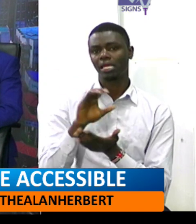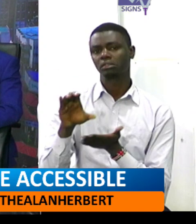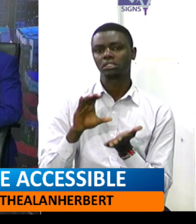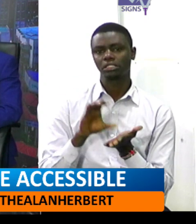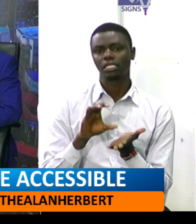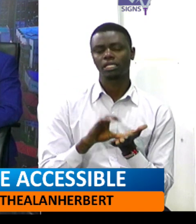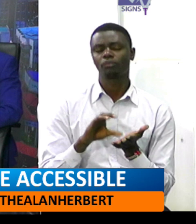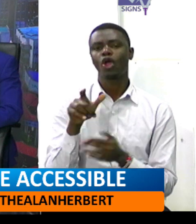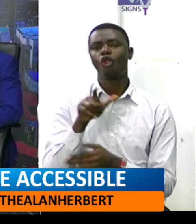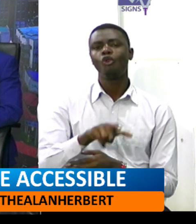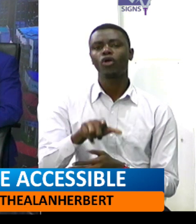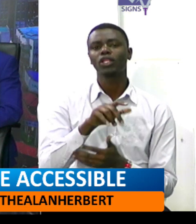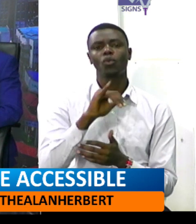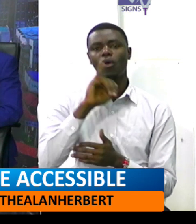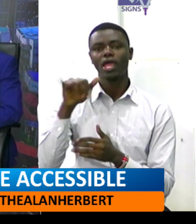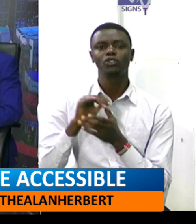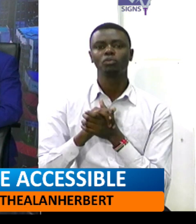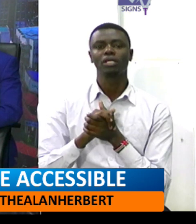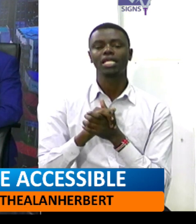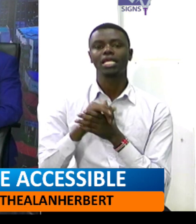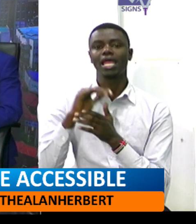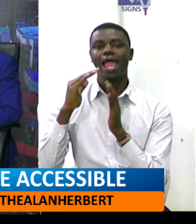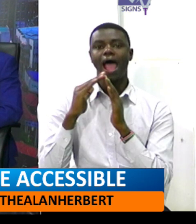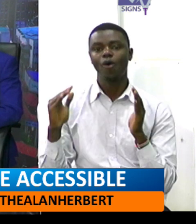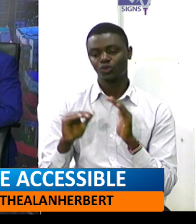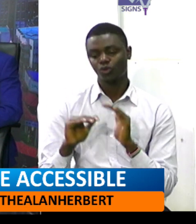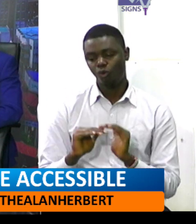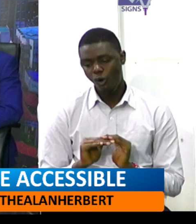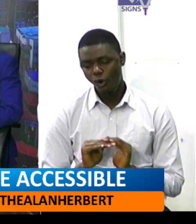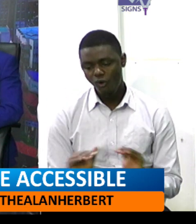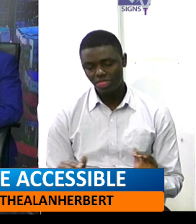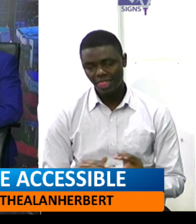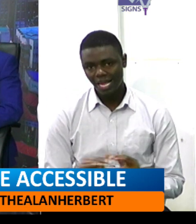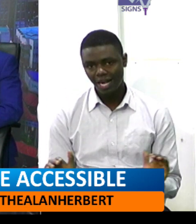Jubilee House, Wabera Street, on the ground floor.